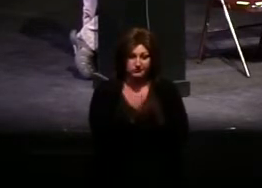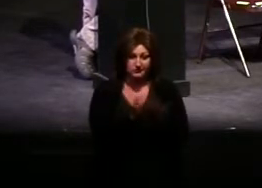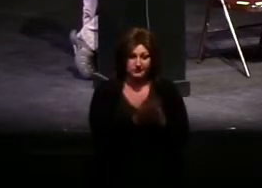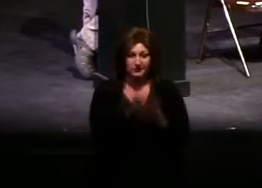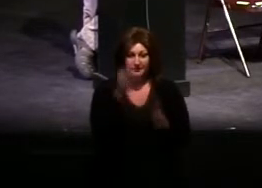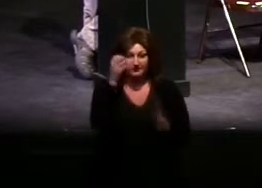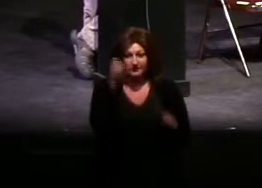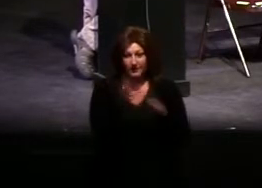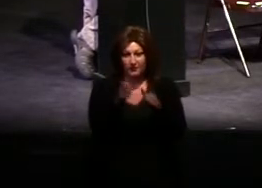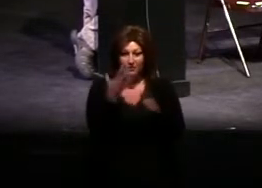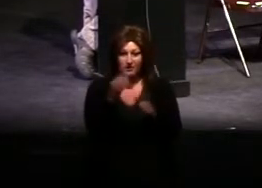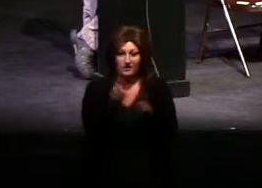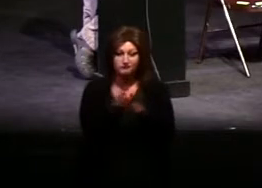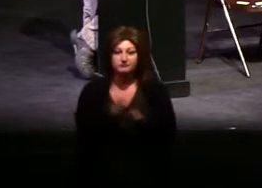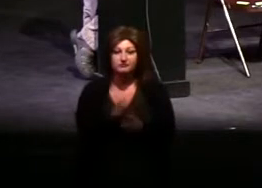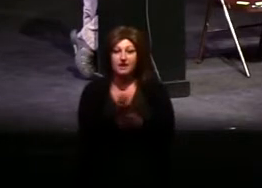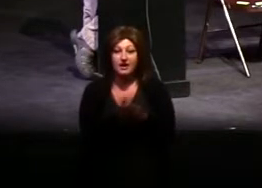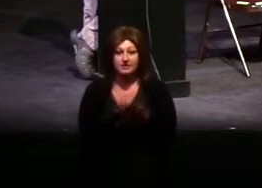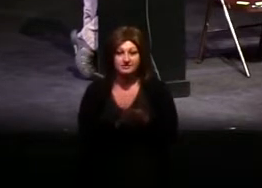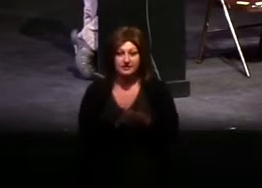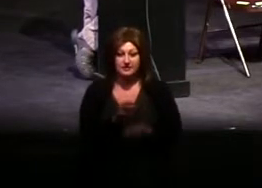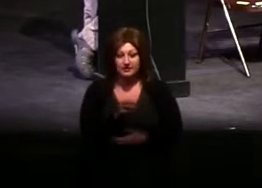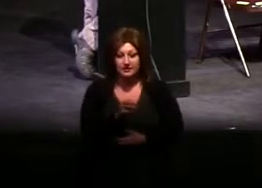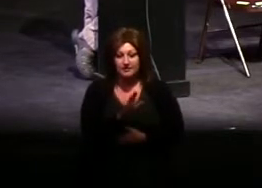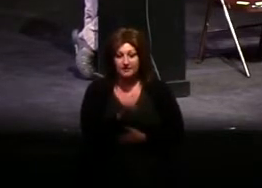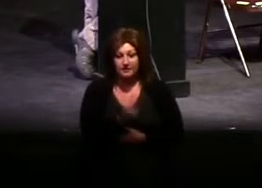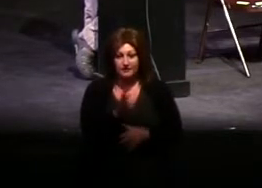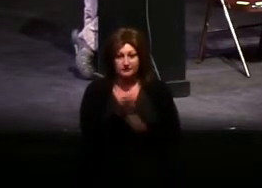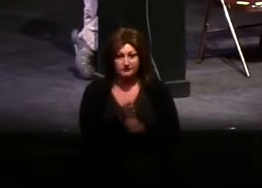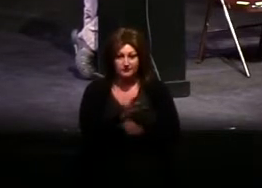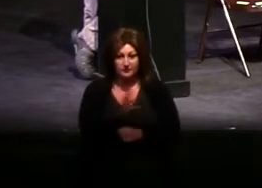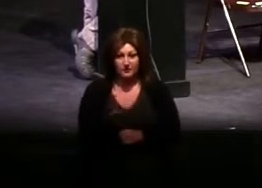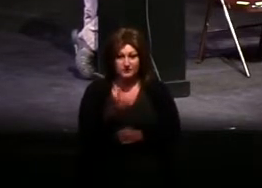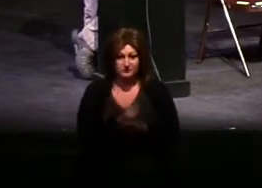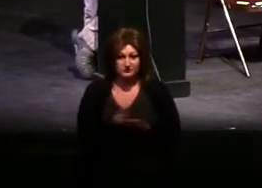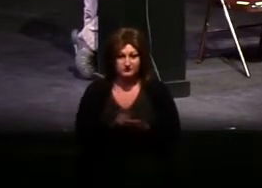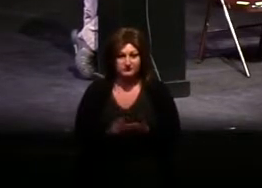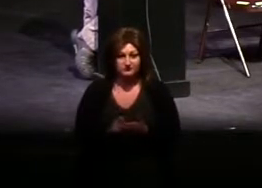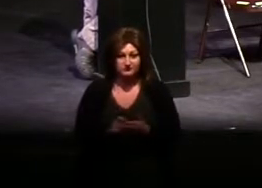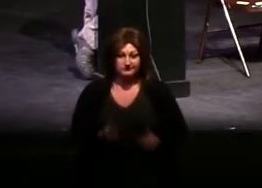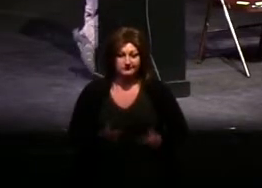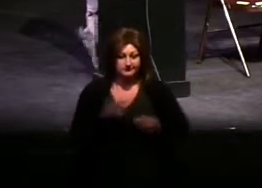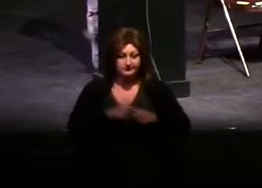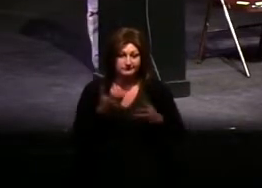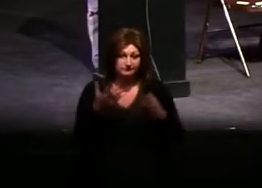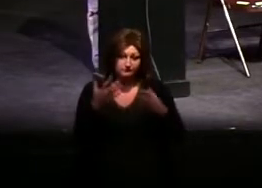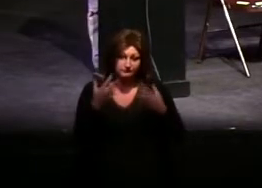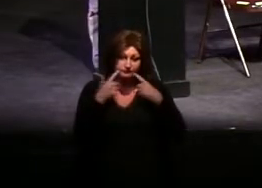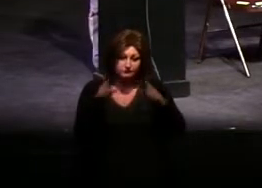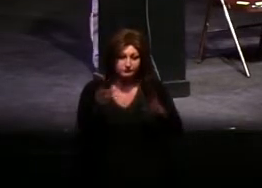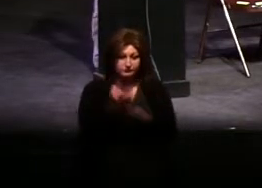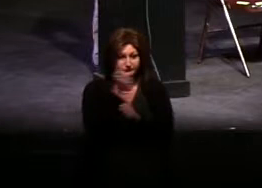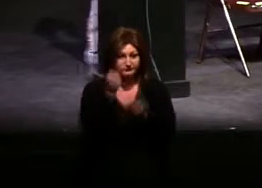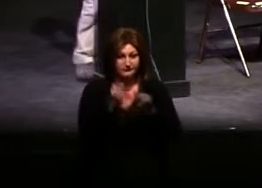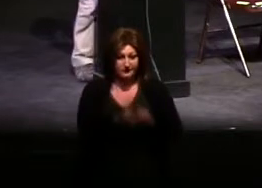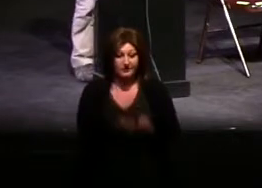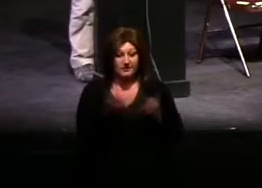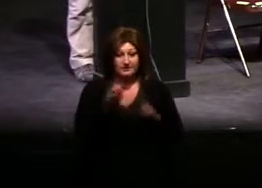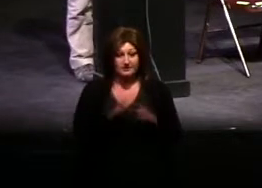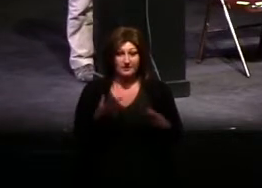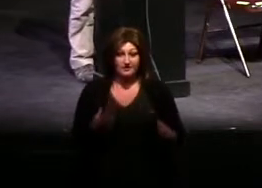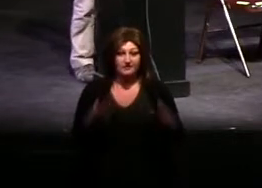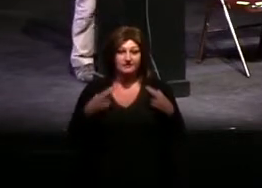memoir, and the essay. Mary, who received the Western Literature Association's Lifetime Achievement Award, has just this month